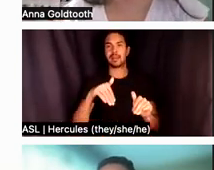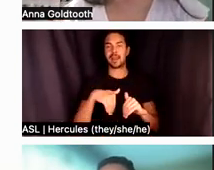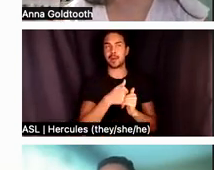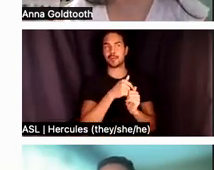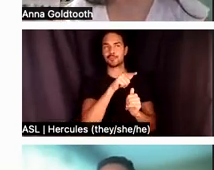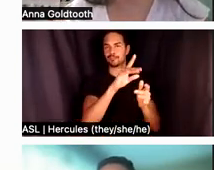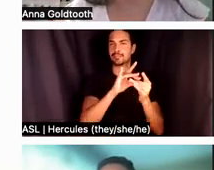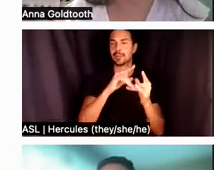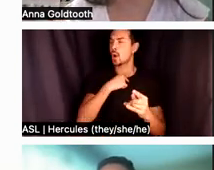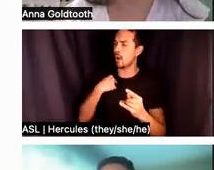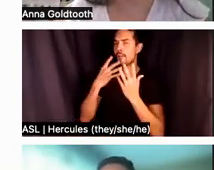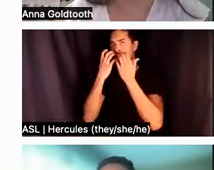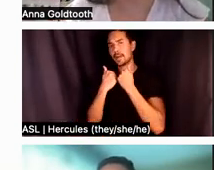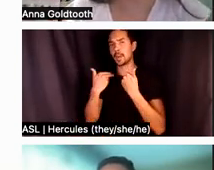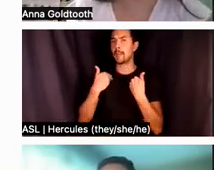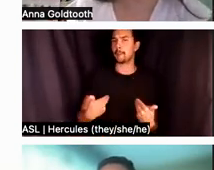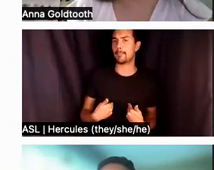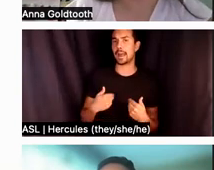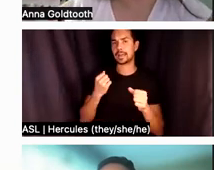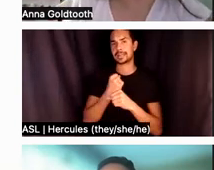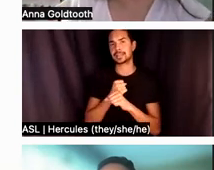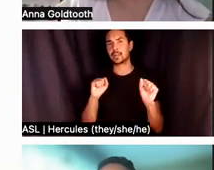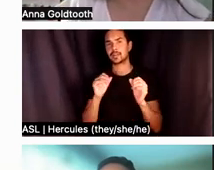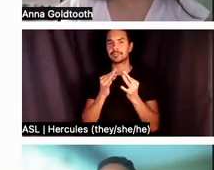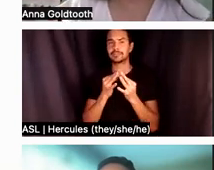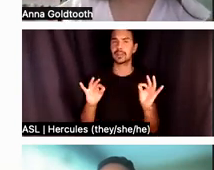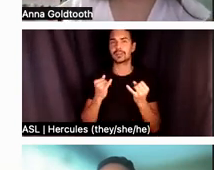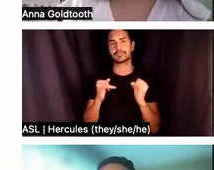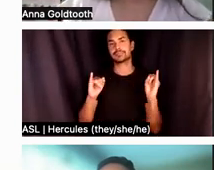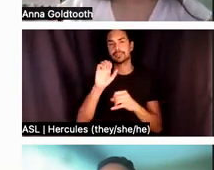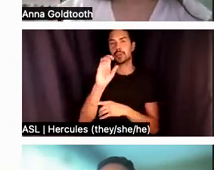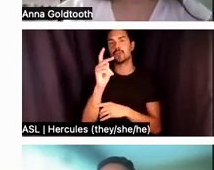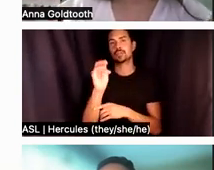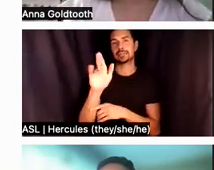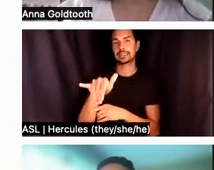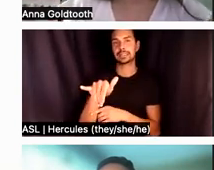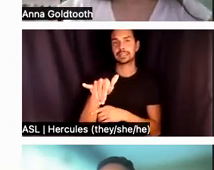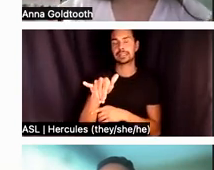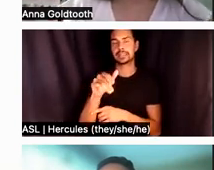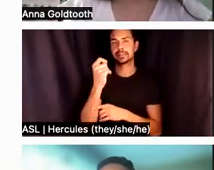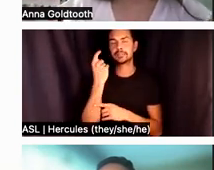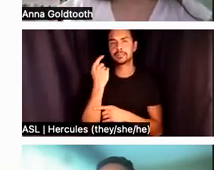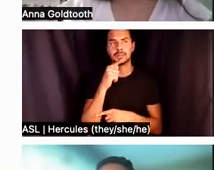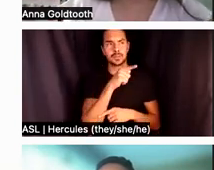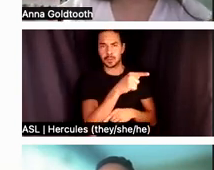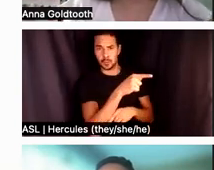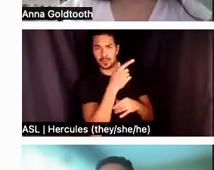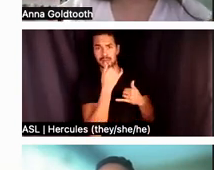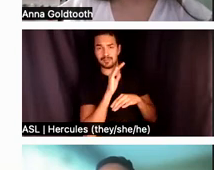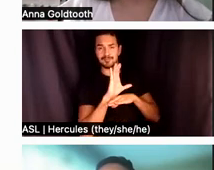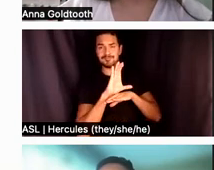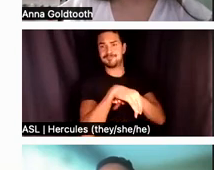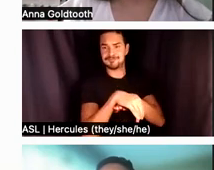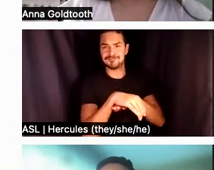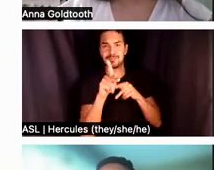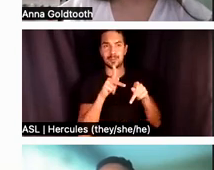body sovereignty when we are, you know, forcing people to go through pat downs